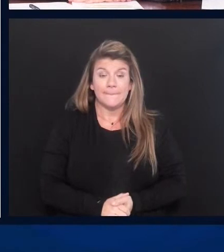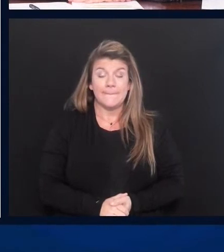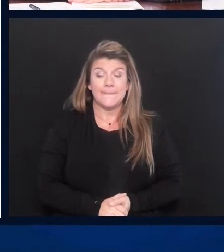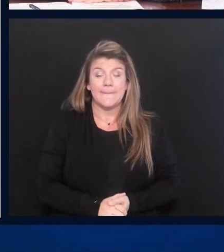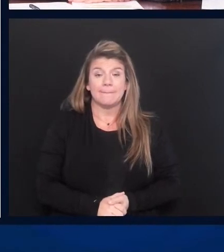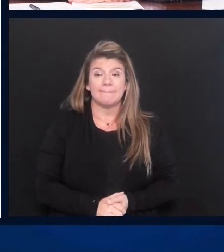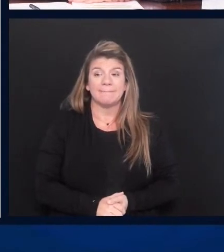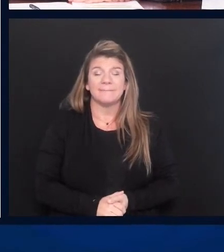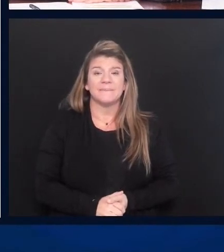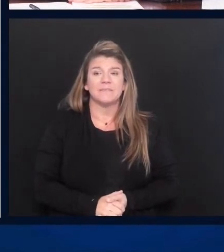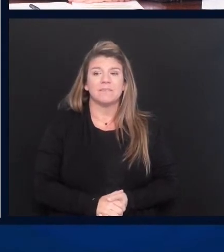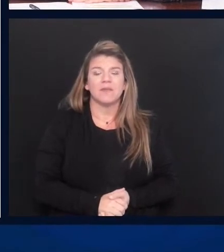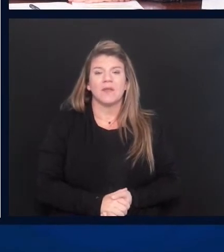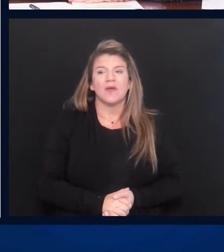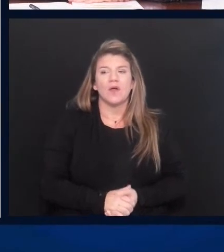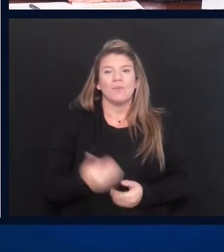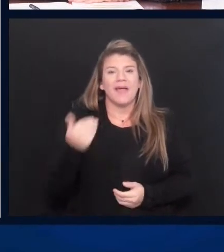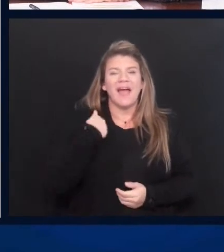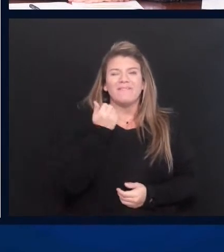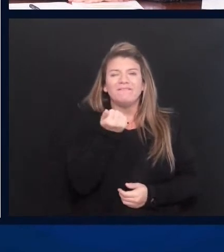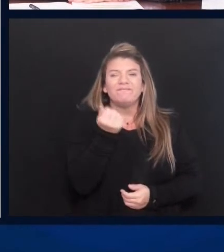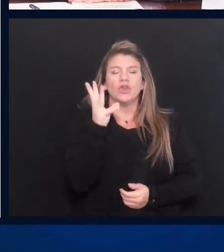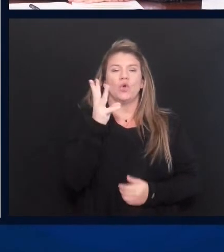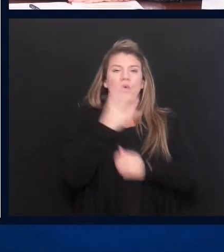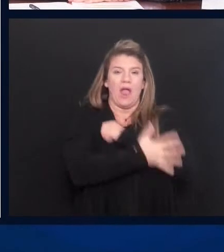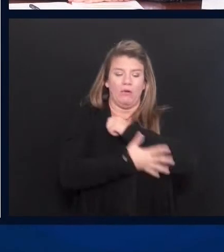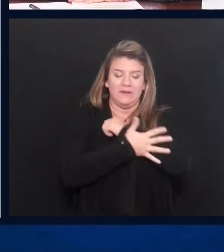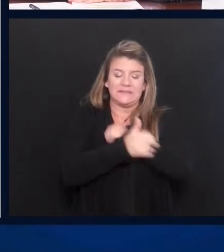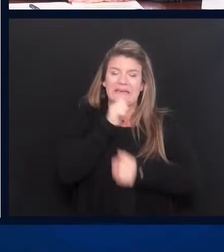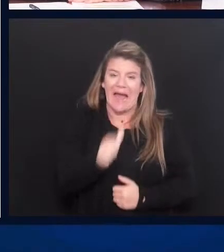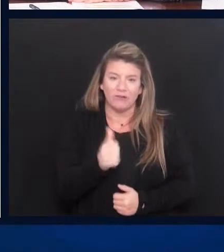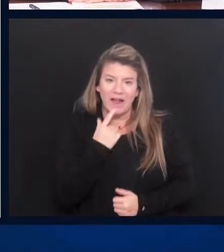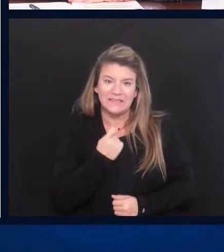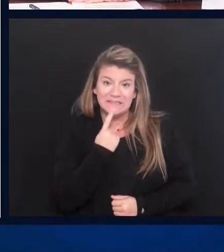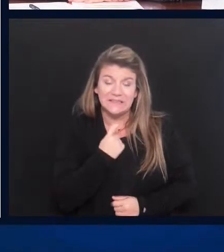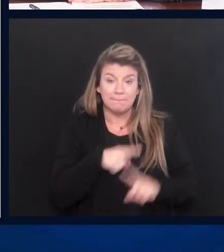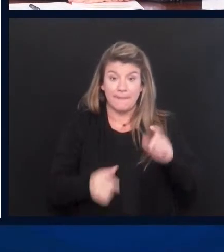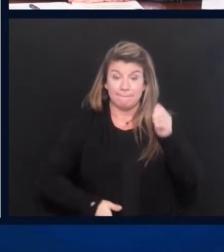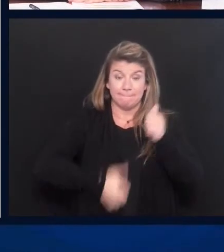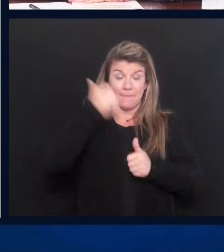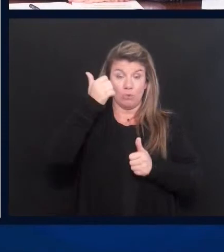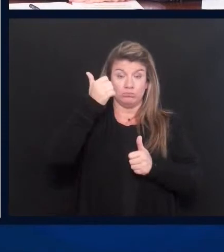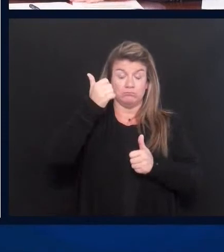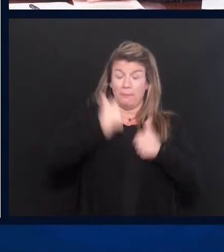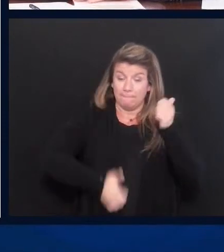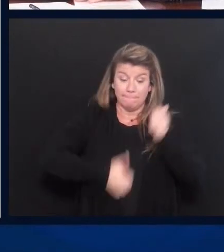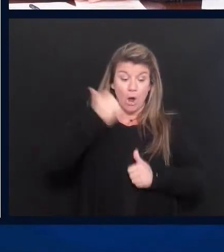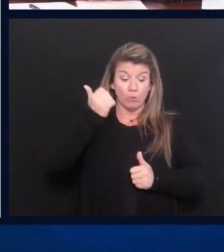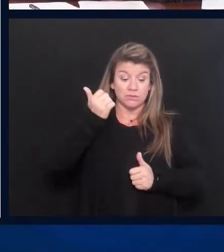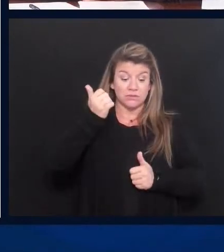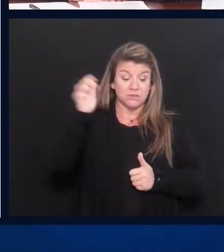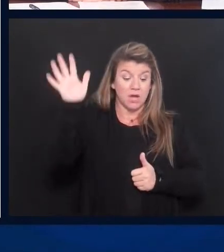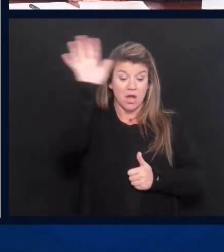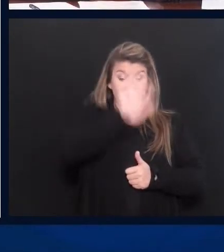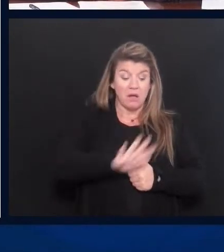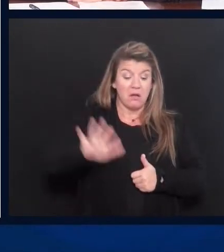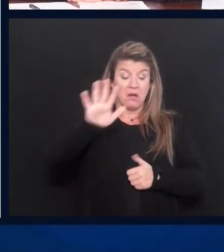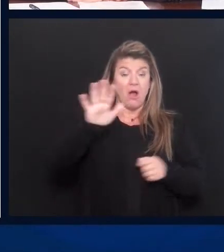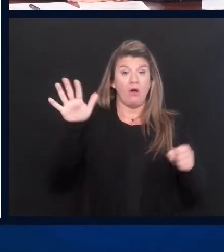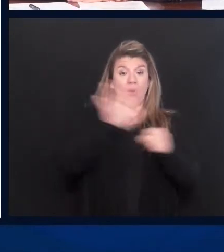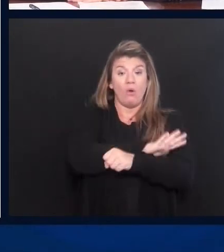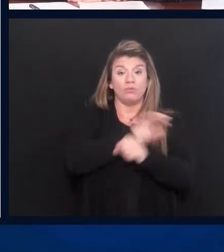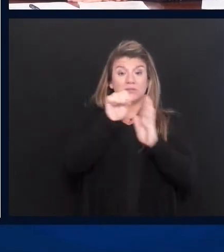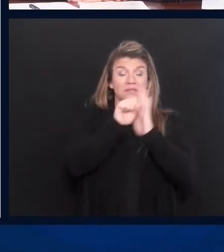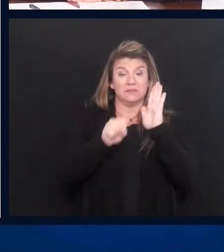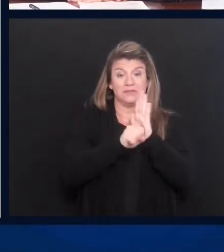We have a sprinkle of counties that aren't in the red, but for the most part, our whole state is blazing